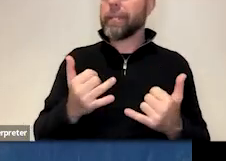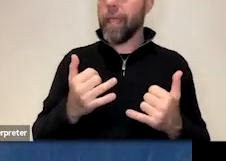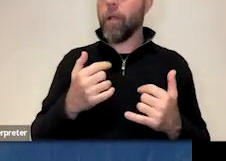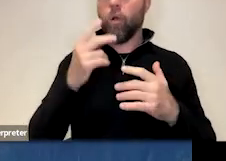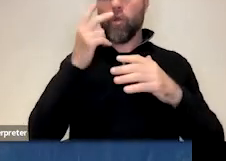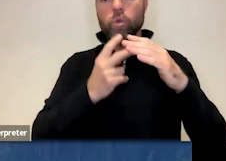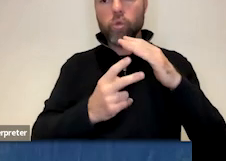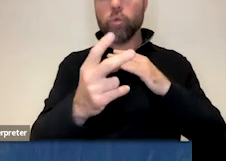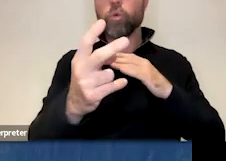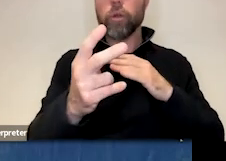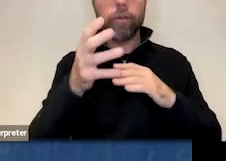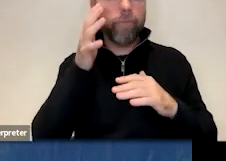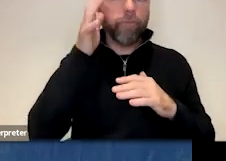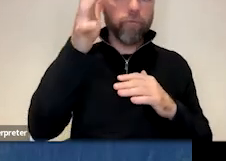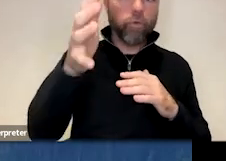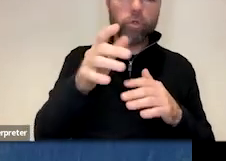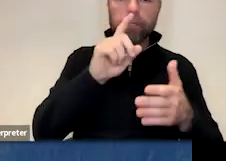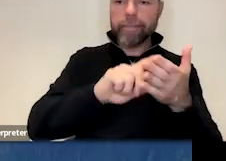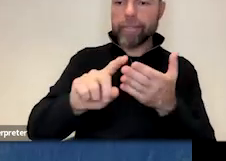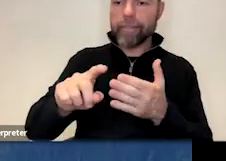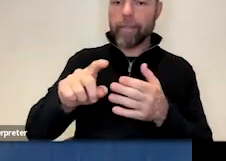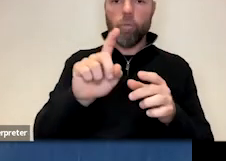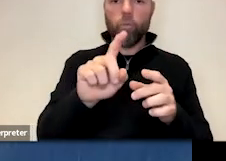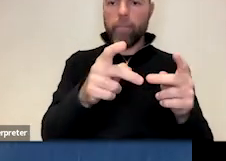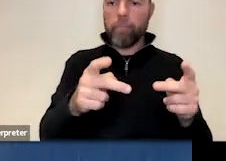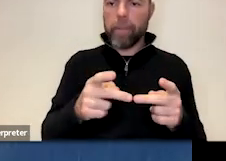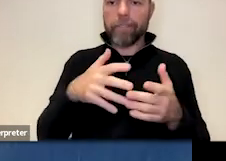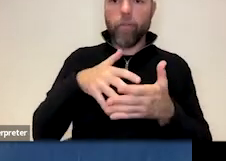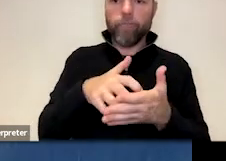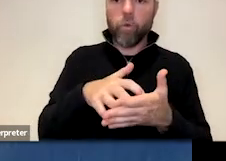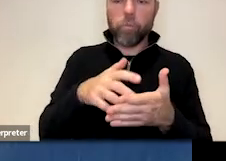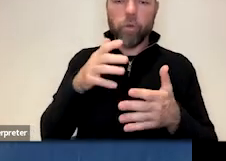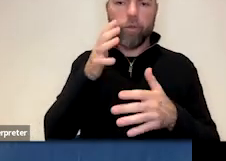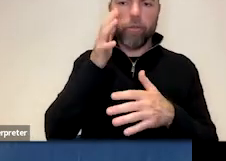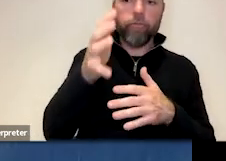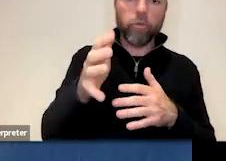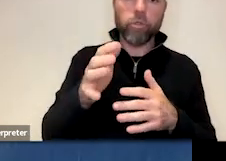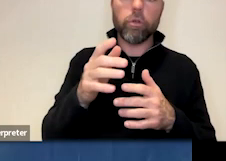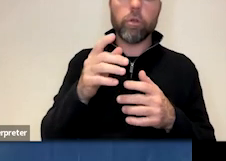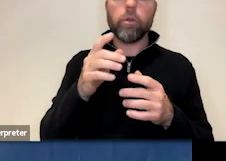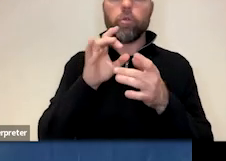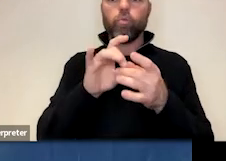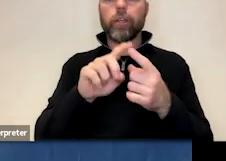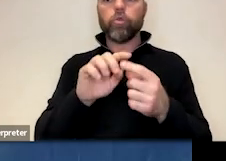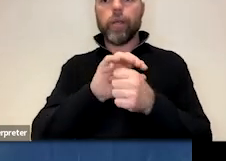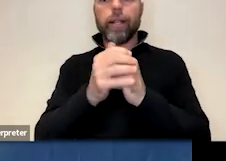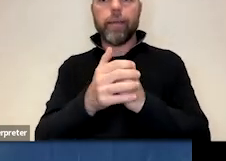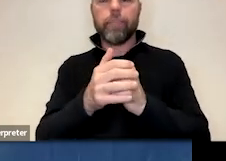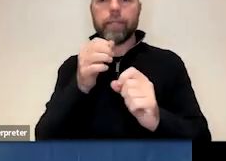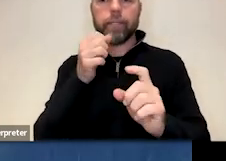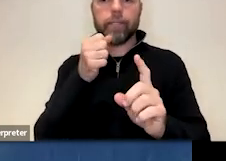looking forward and examining sites that are vulnerable in the future to climate change impacts.